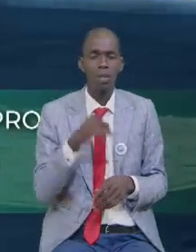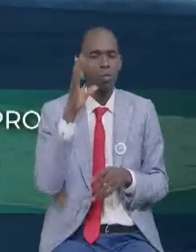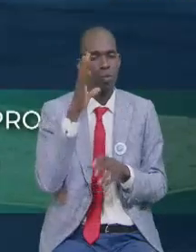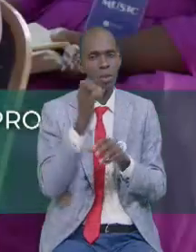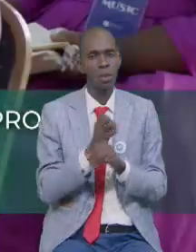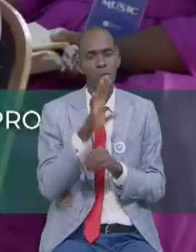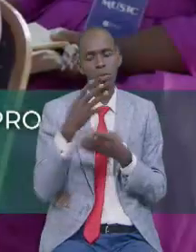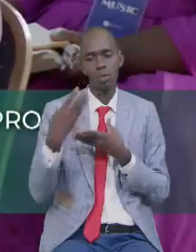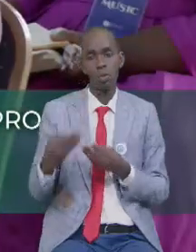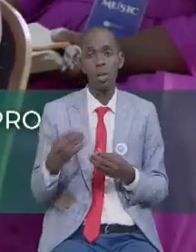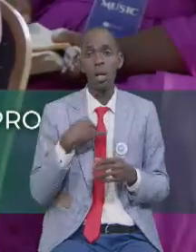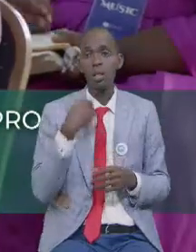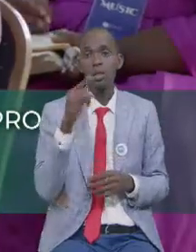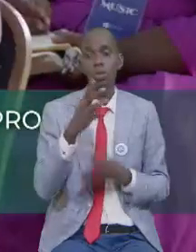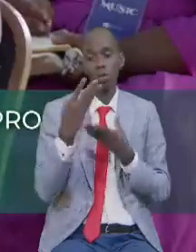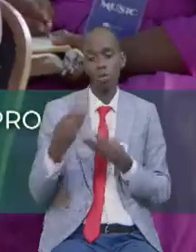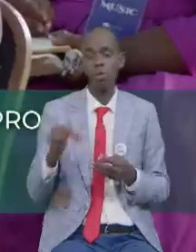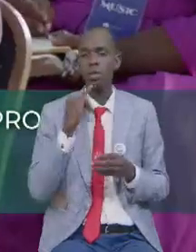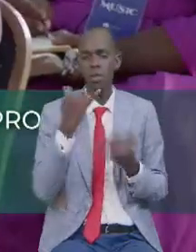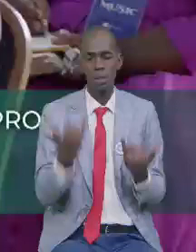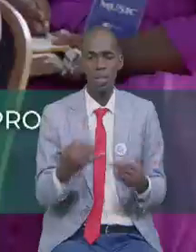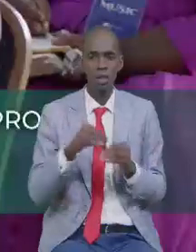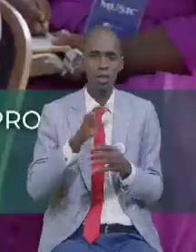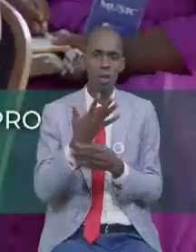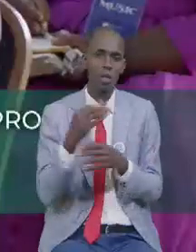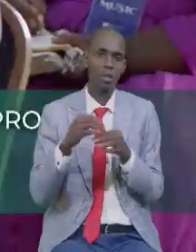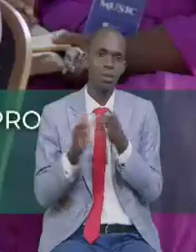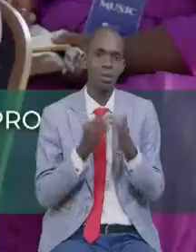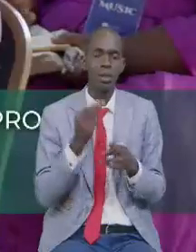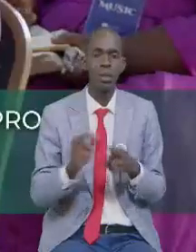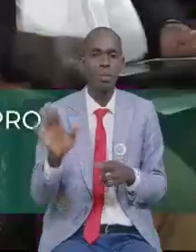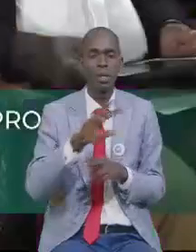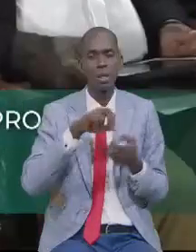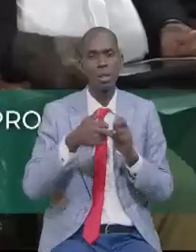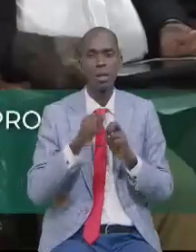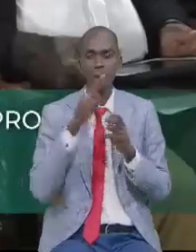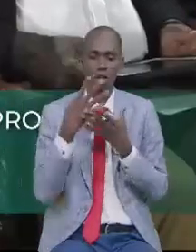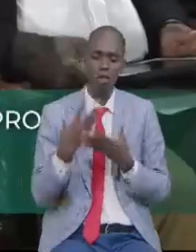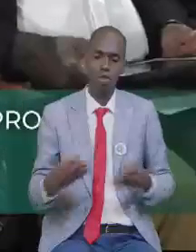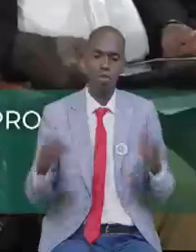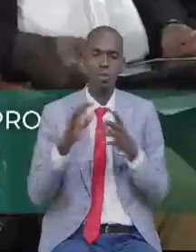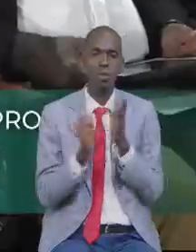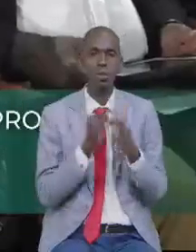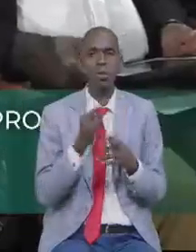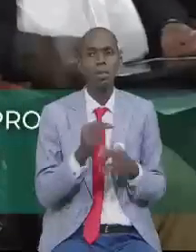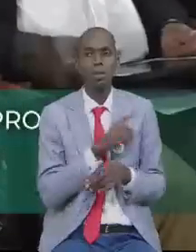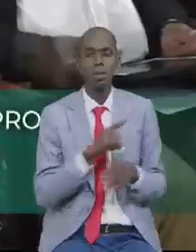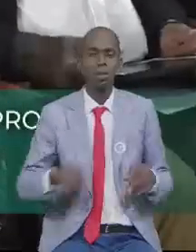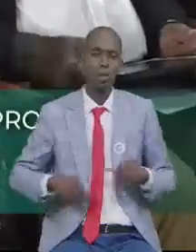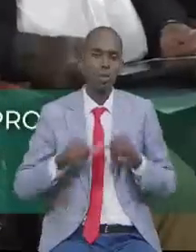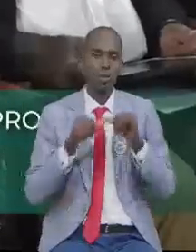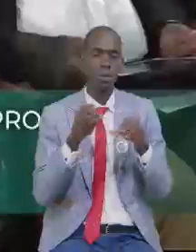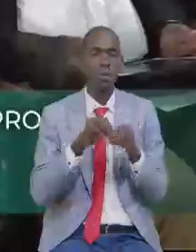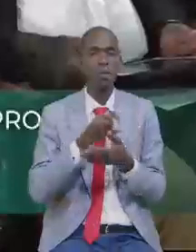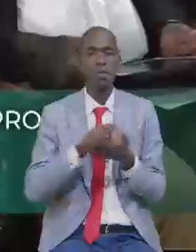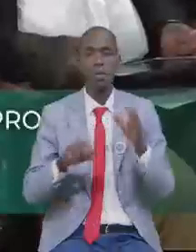your hand. Your problems are solved. And the Lord continued in verse 2. In verse 2